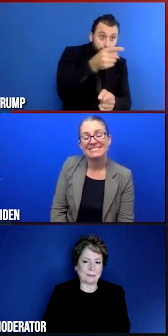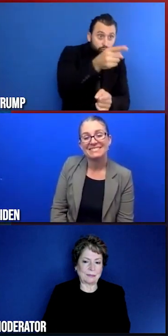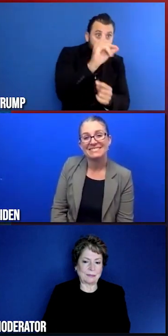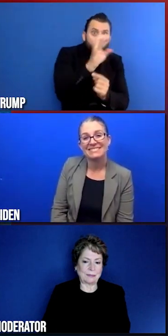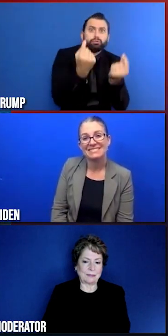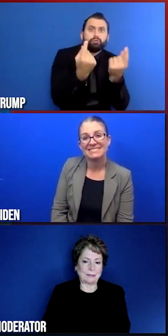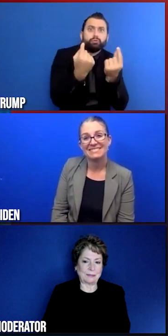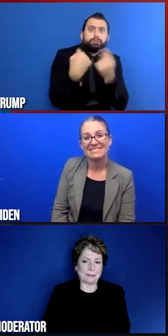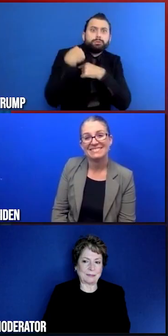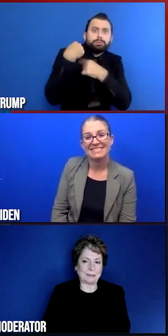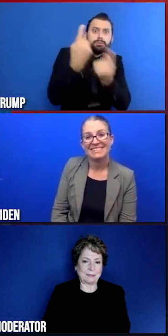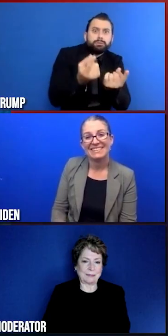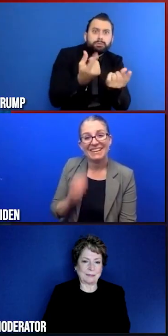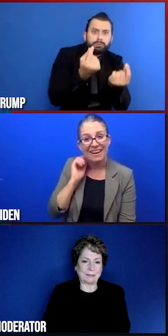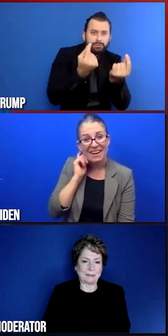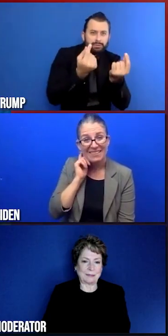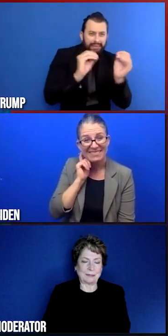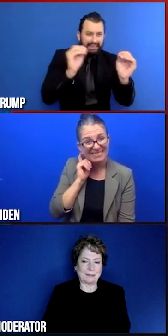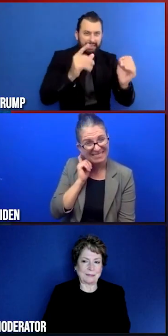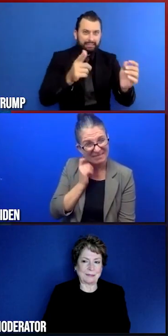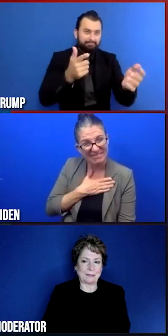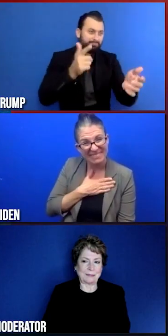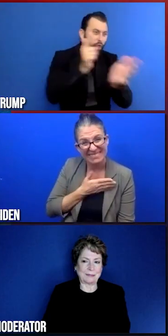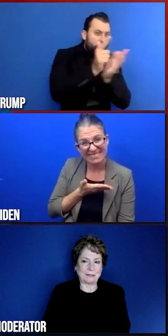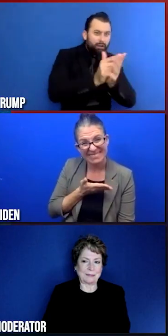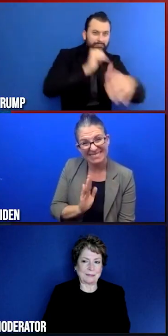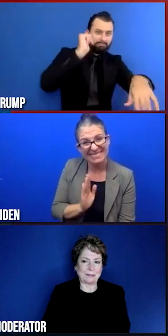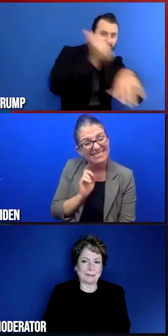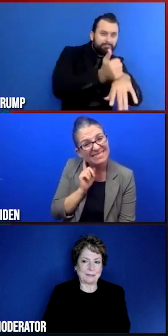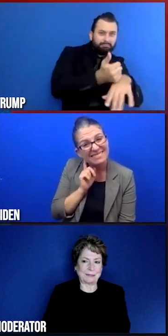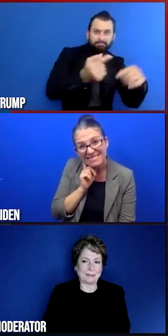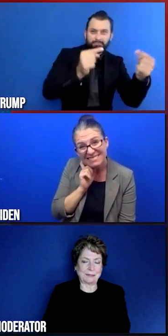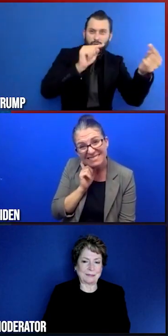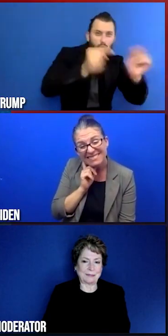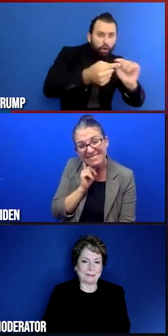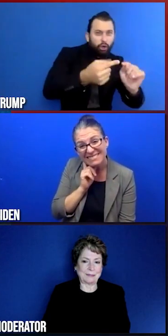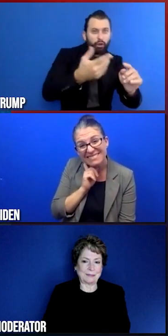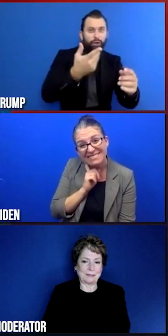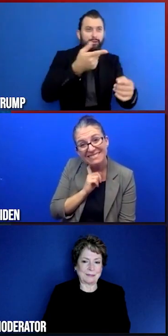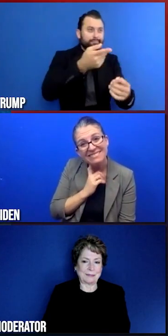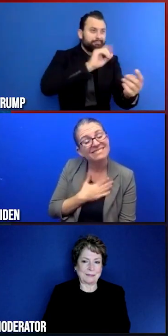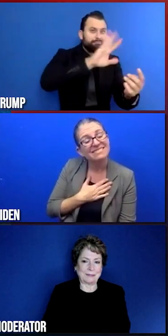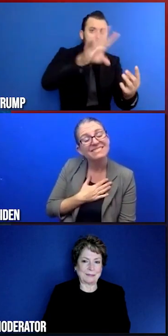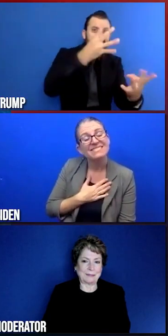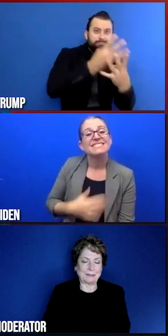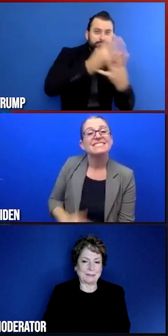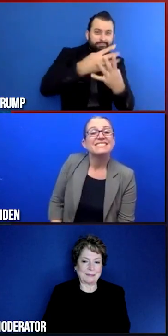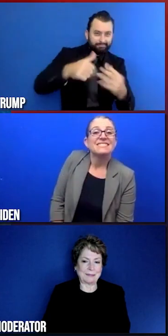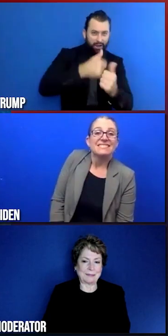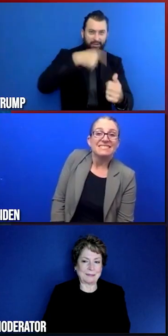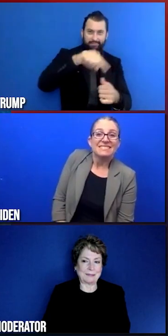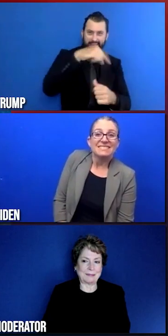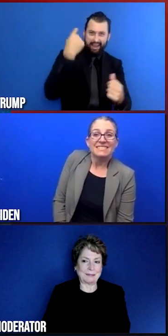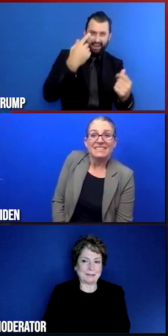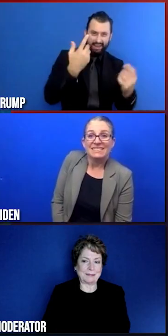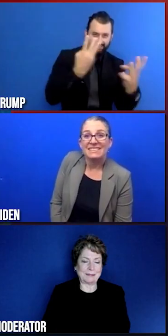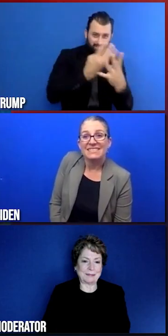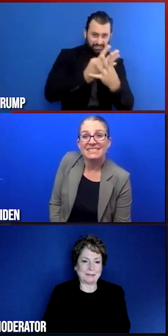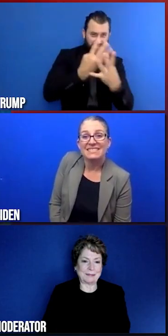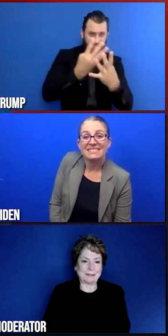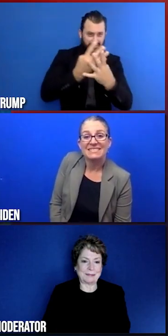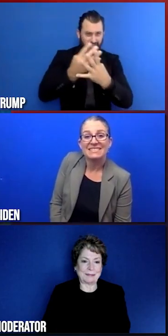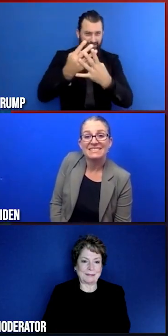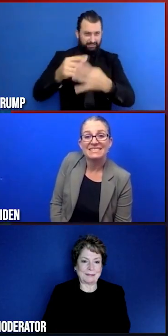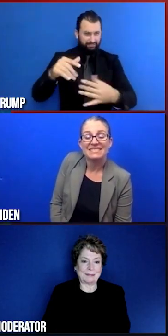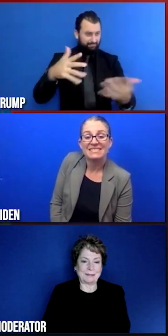tens of thousands of black men, mostly, in jail. All right, let me ask Vice President Biden because if you